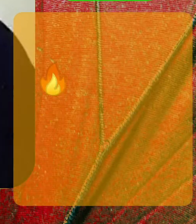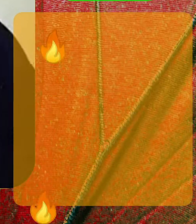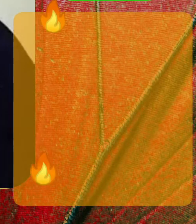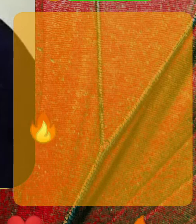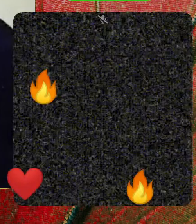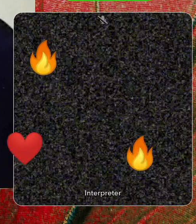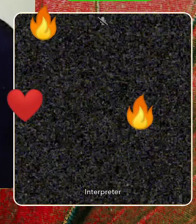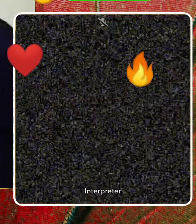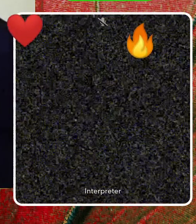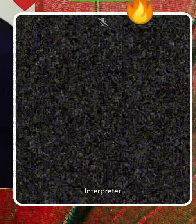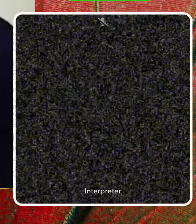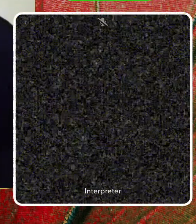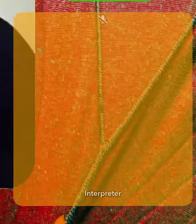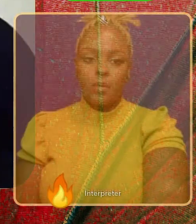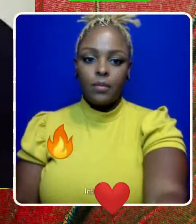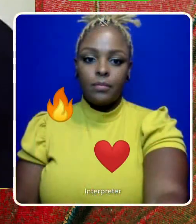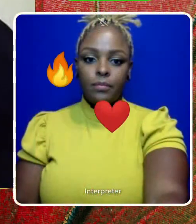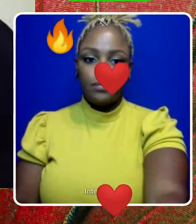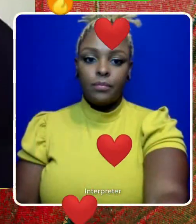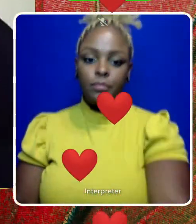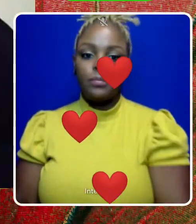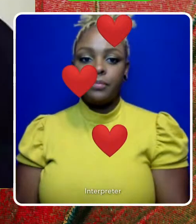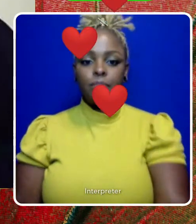on, come on. Nice.